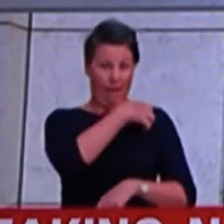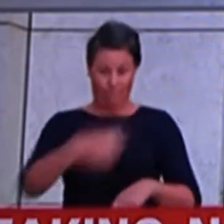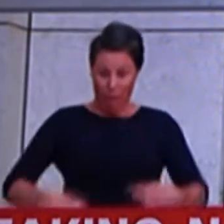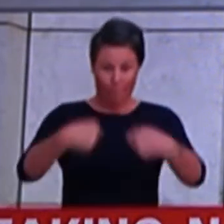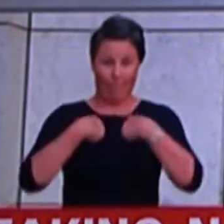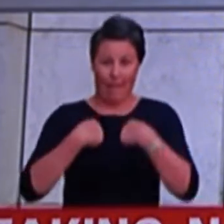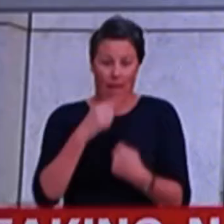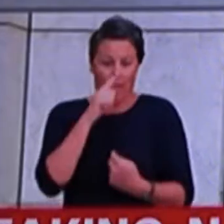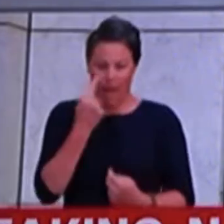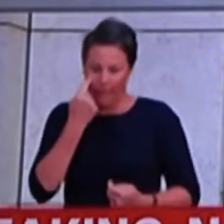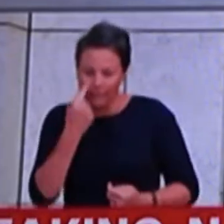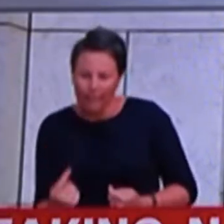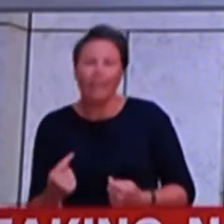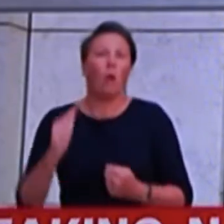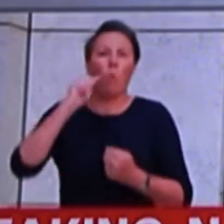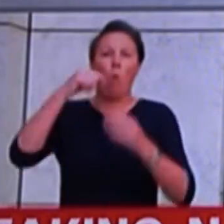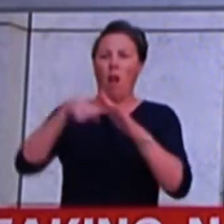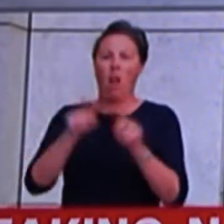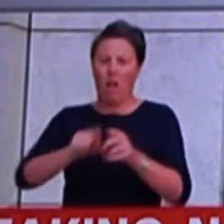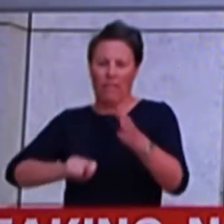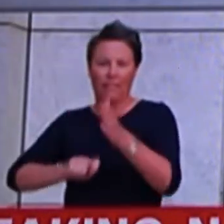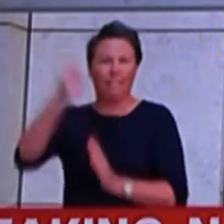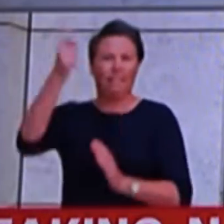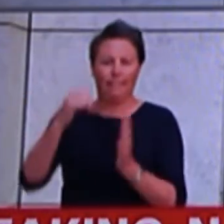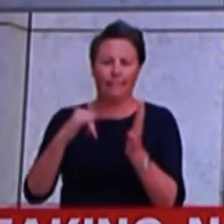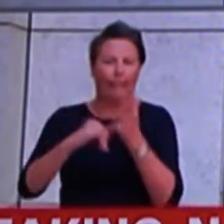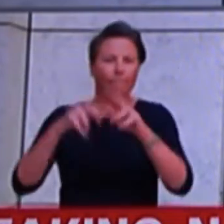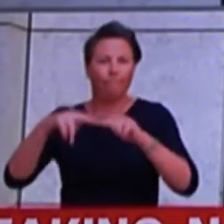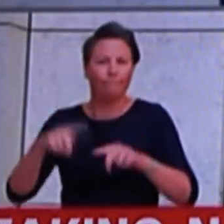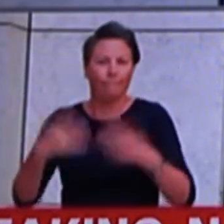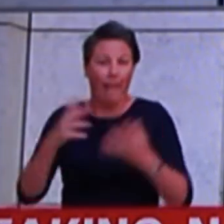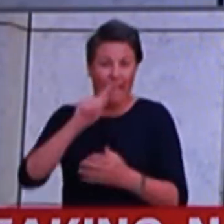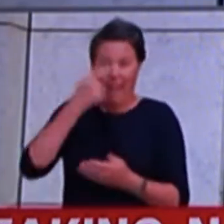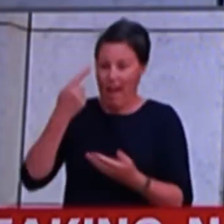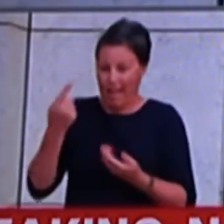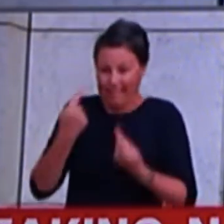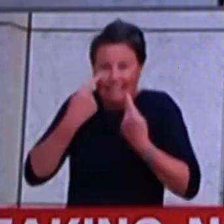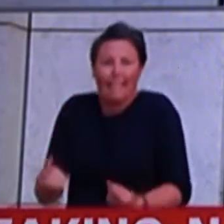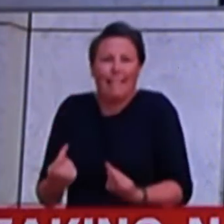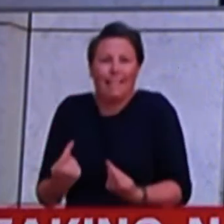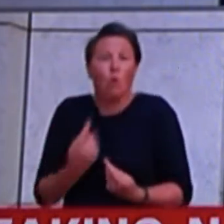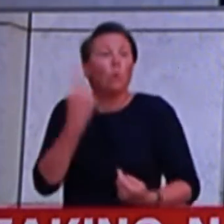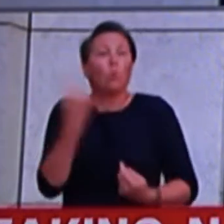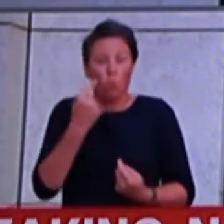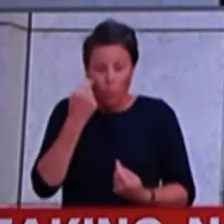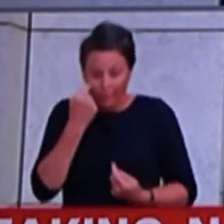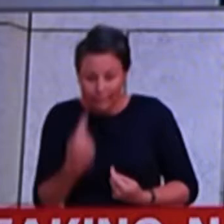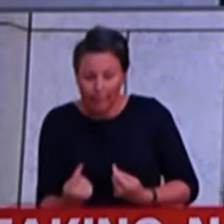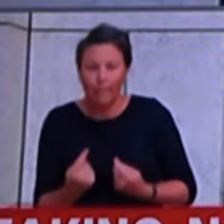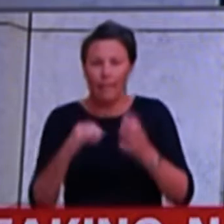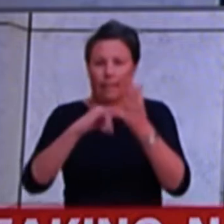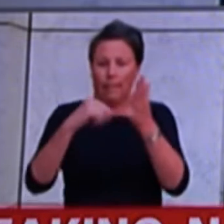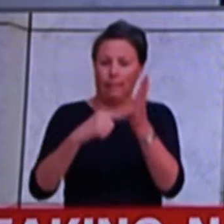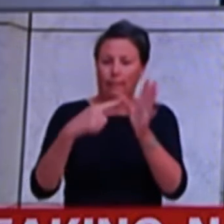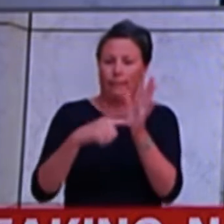be locked in a data store, an encrypted data store, that can only be accessed by the state